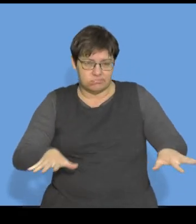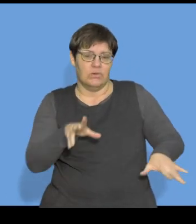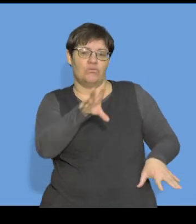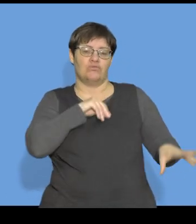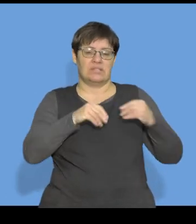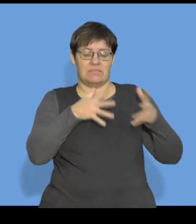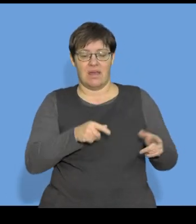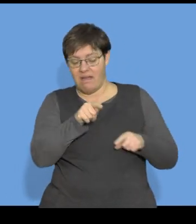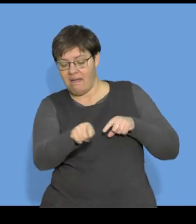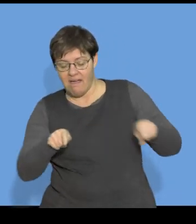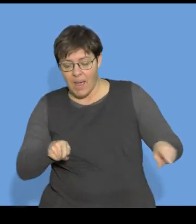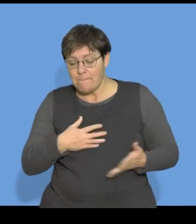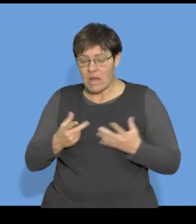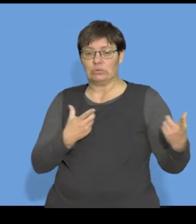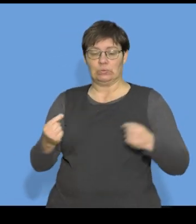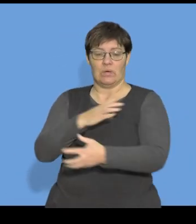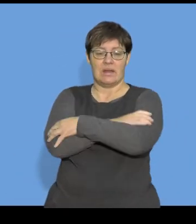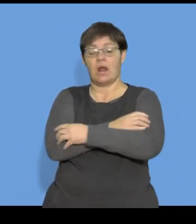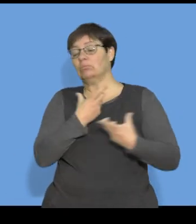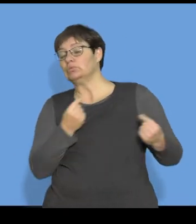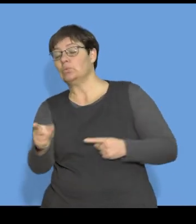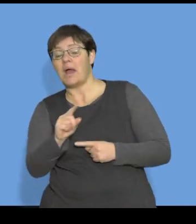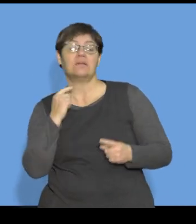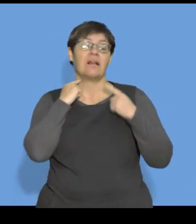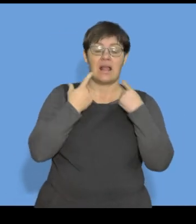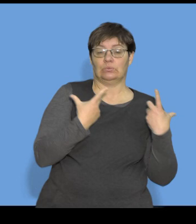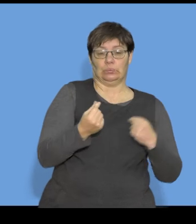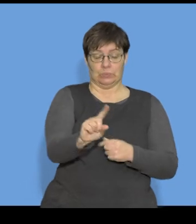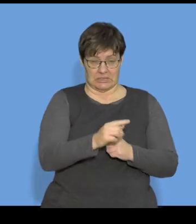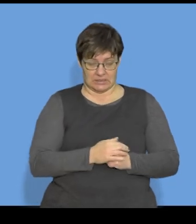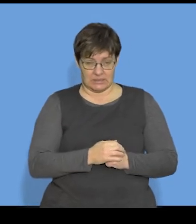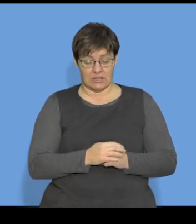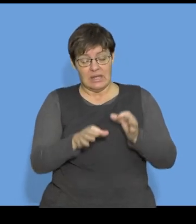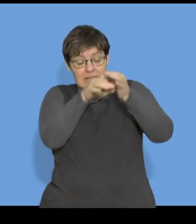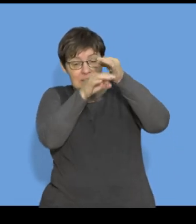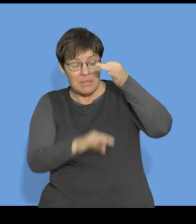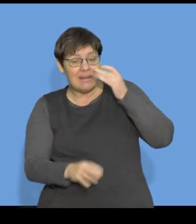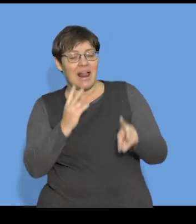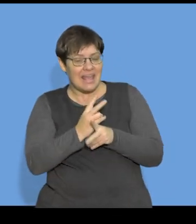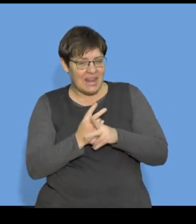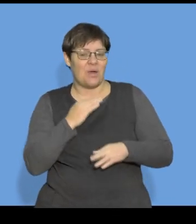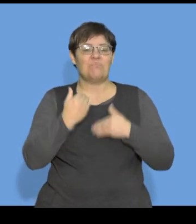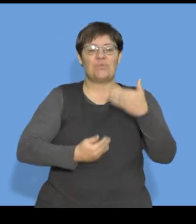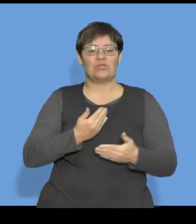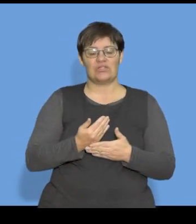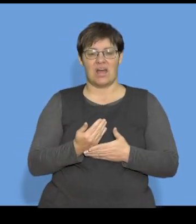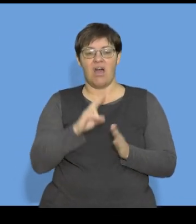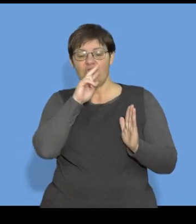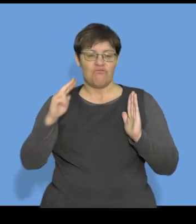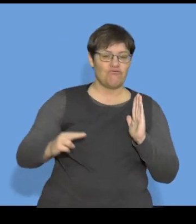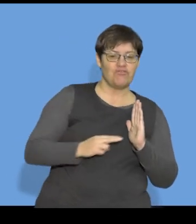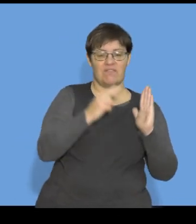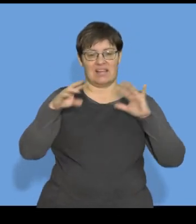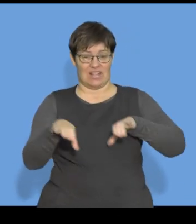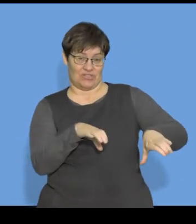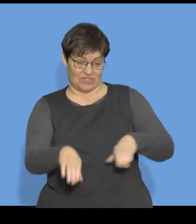to the effectors as muscles or glands. Then the spinal cord again processes all the reflex